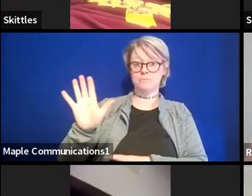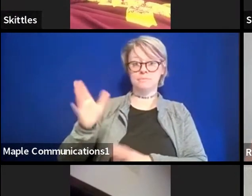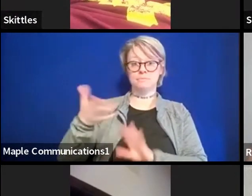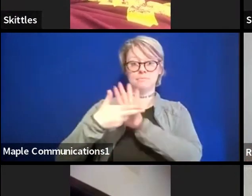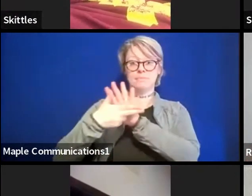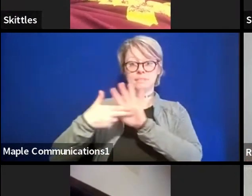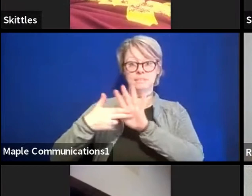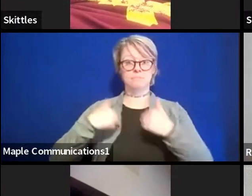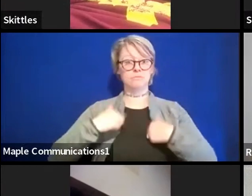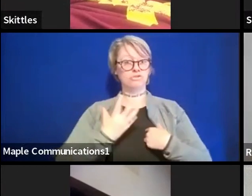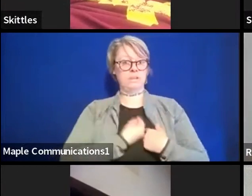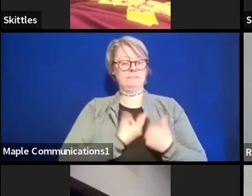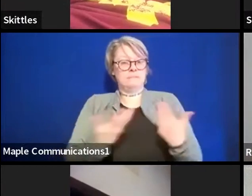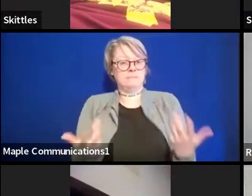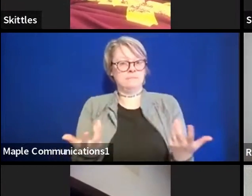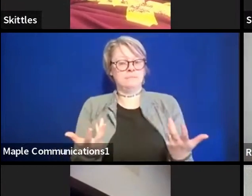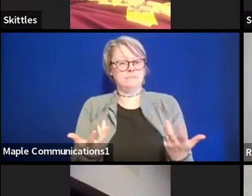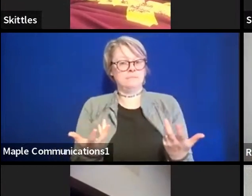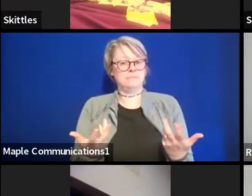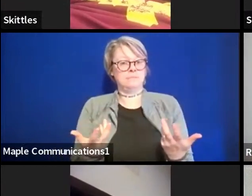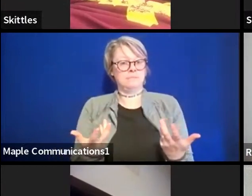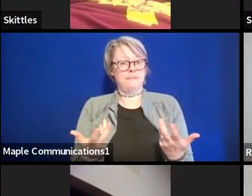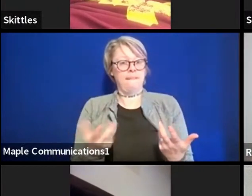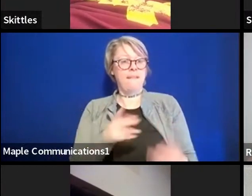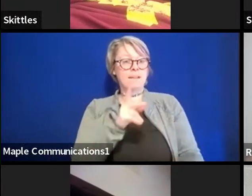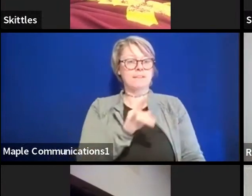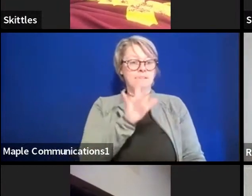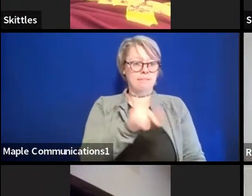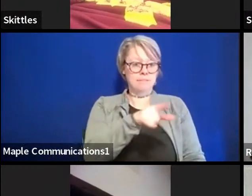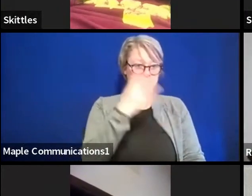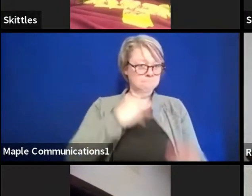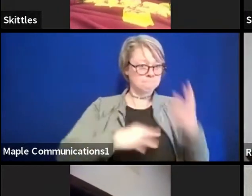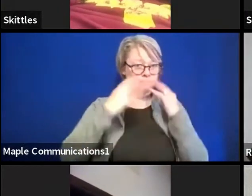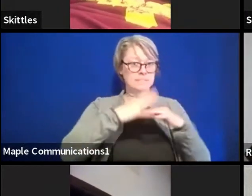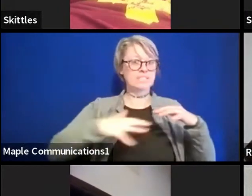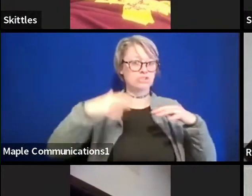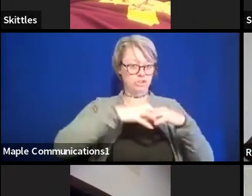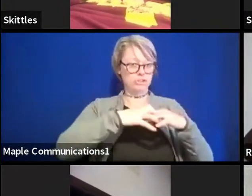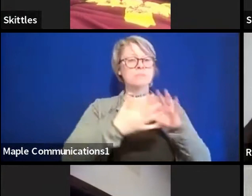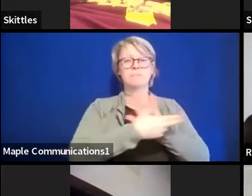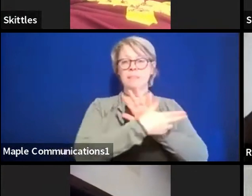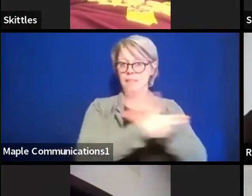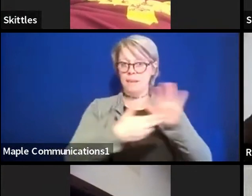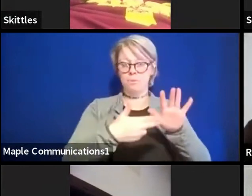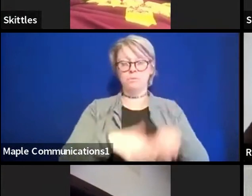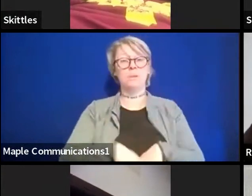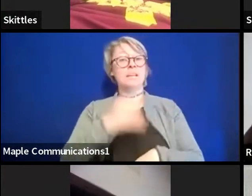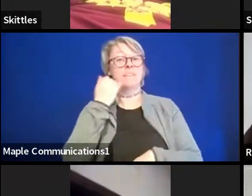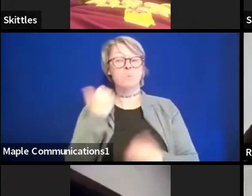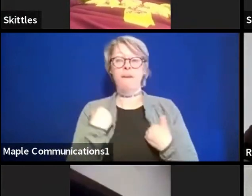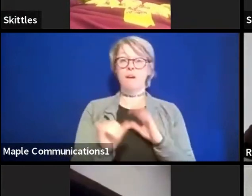label of trans, right? And I know Yes. Kelly, lots of experiences Indigenous. And if you live with these